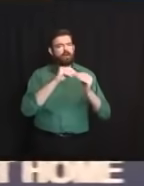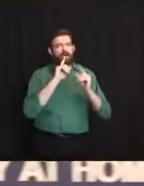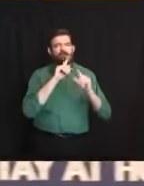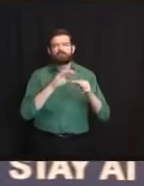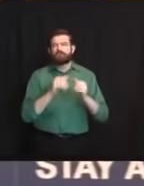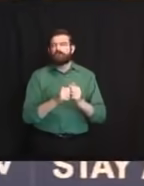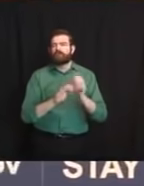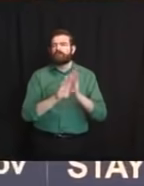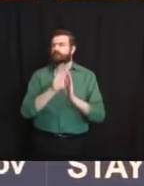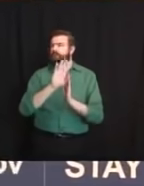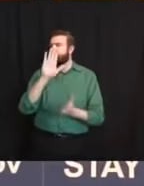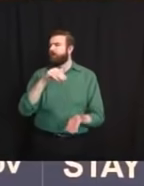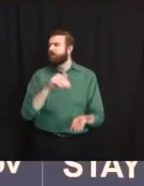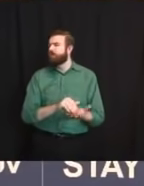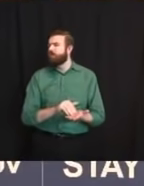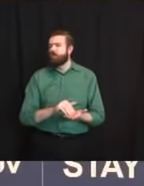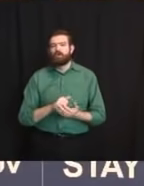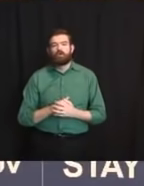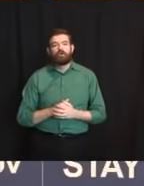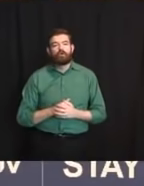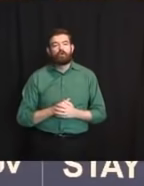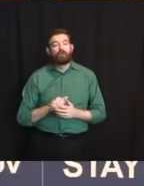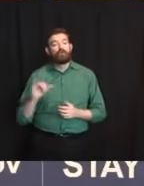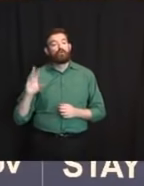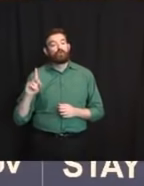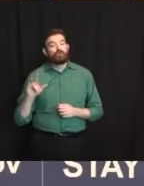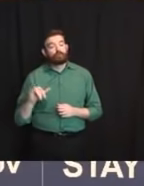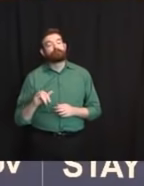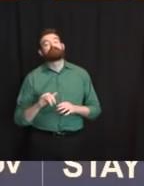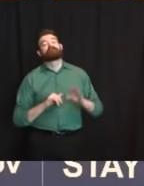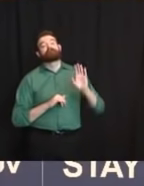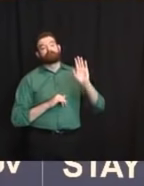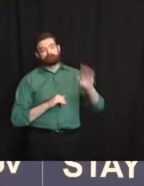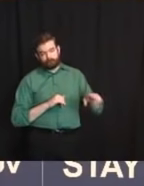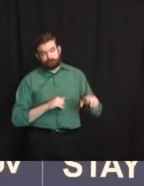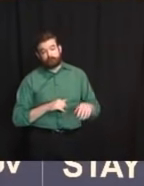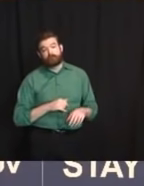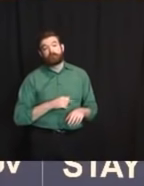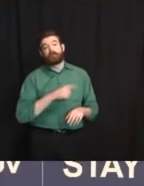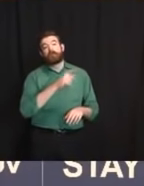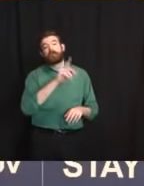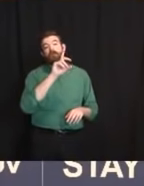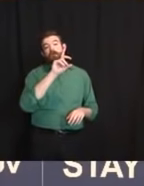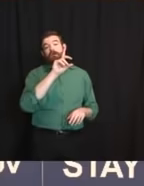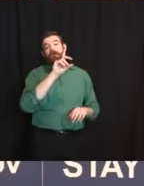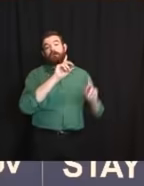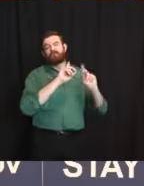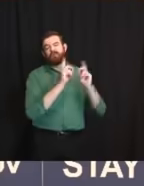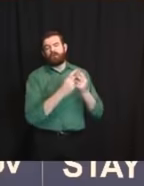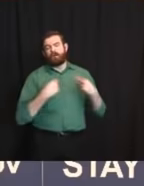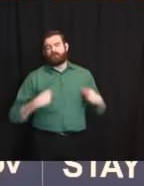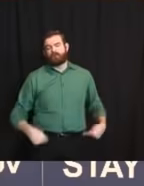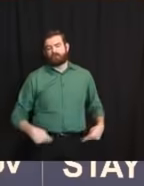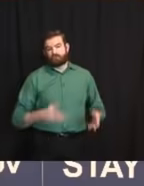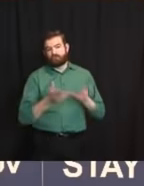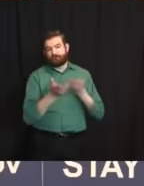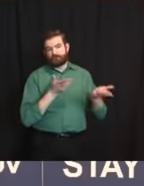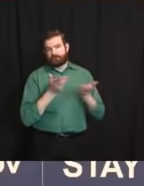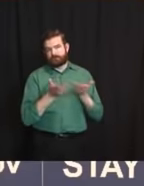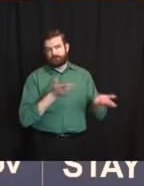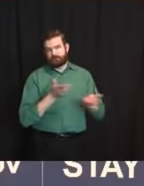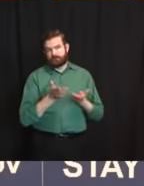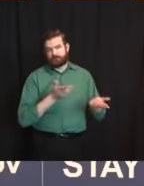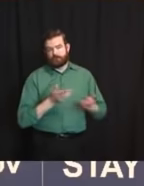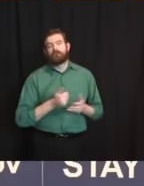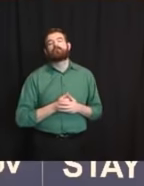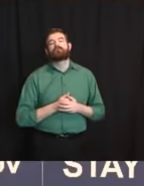yesterday with Department of Human Services. There are 5 developmental centers They have all been tested.